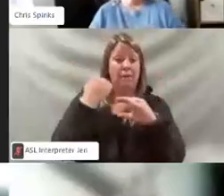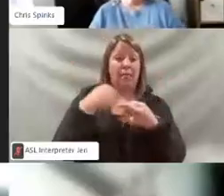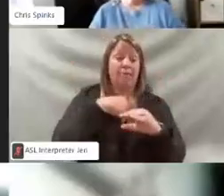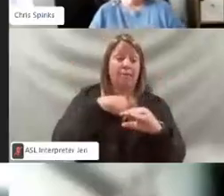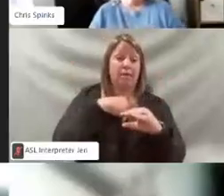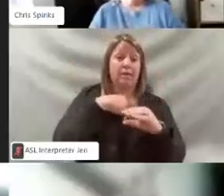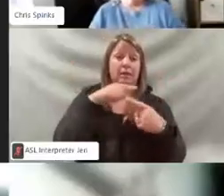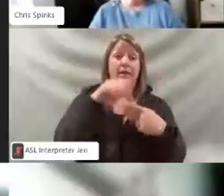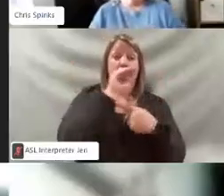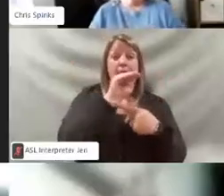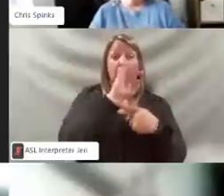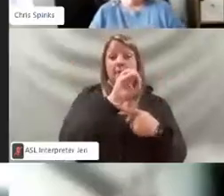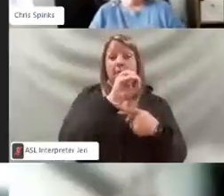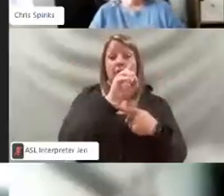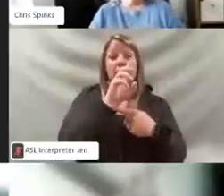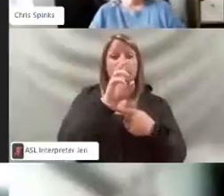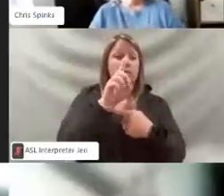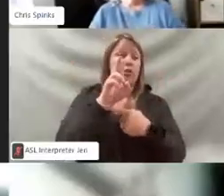and that's mfodrill,